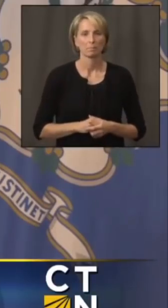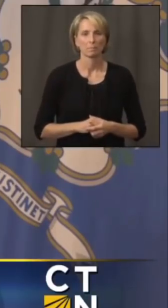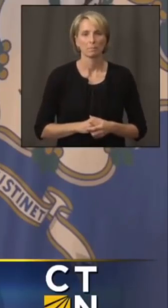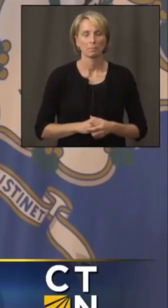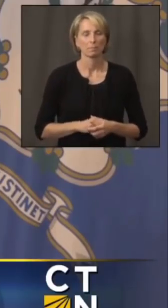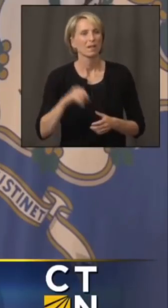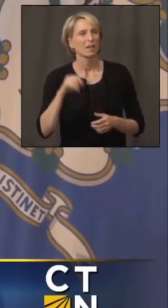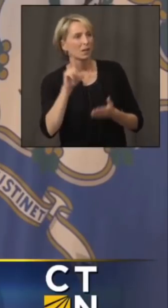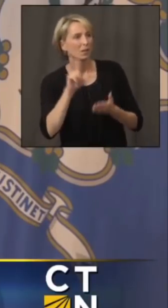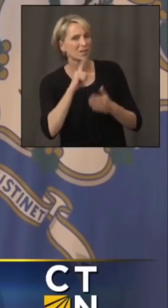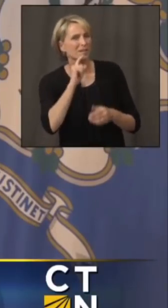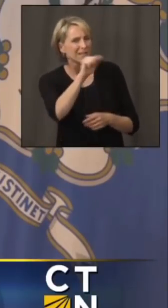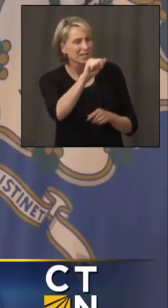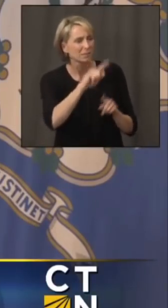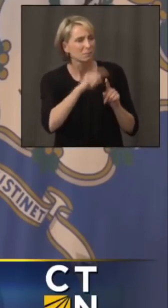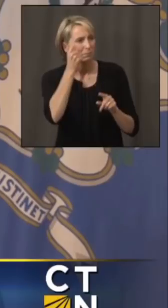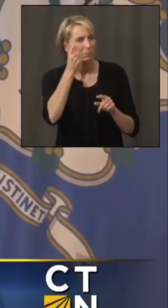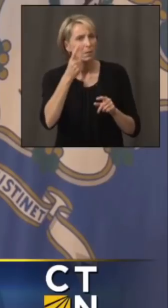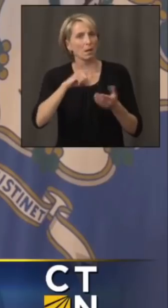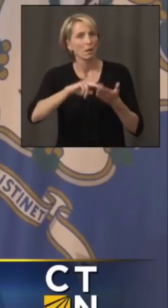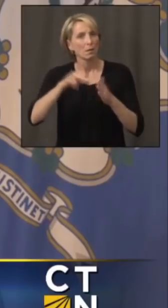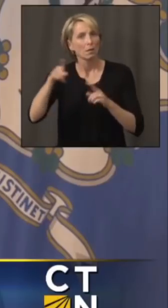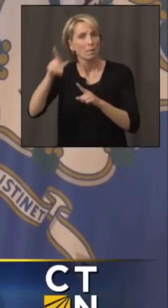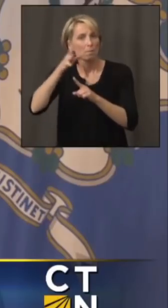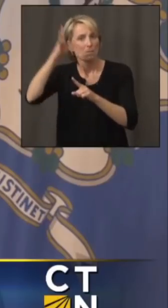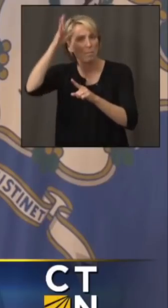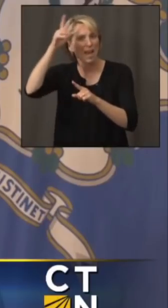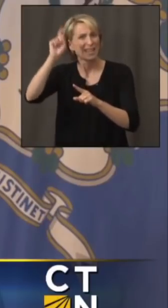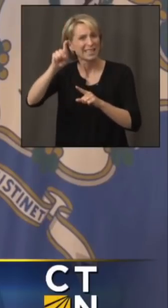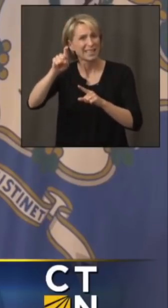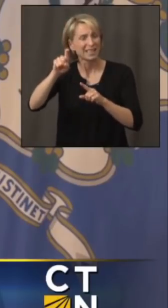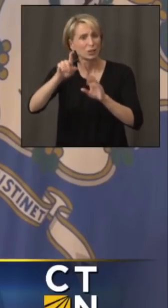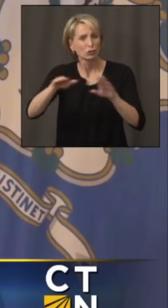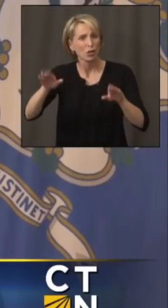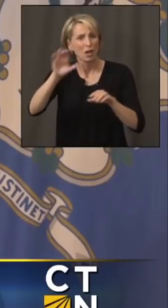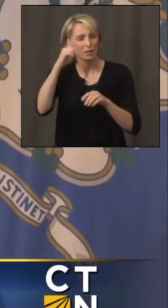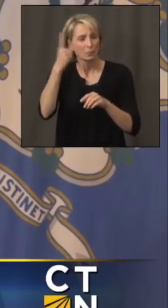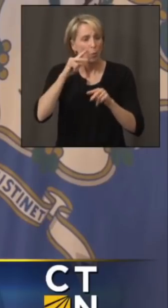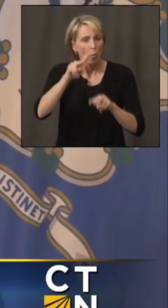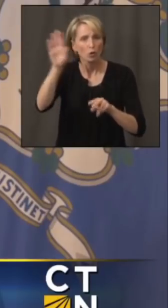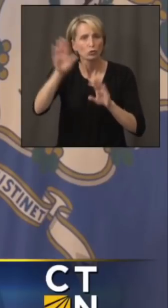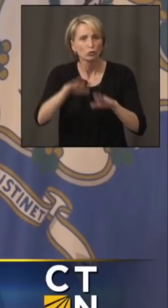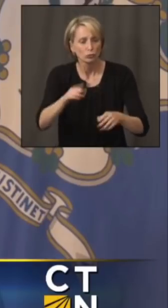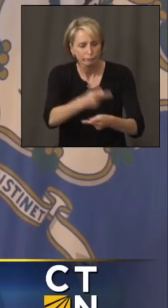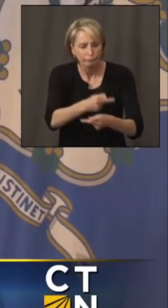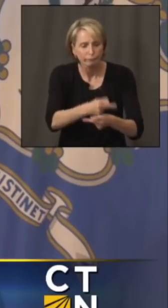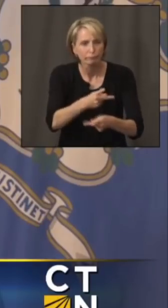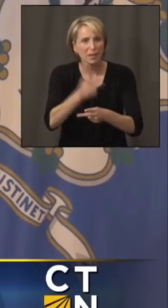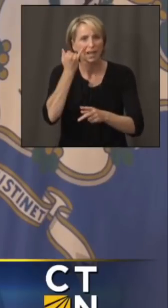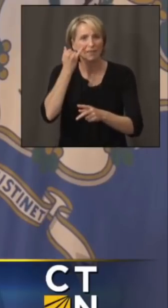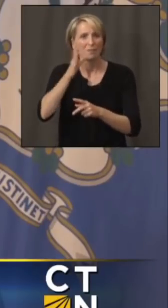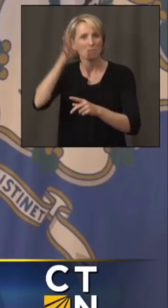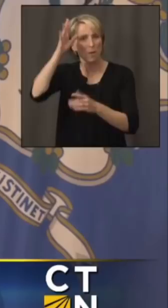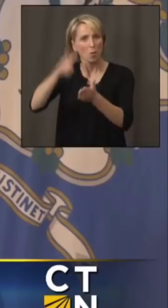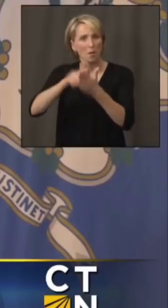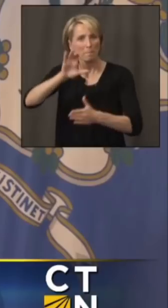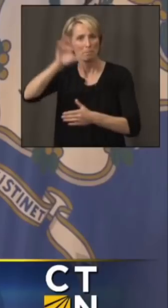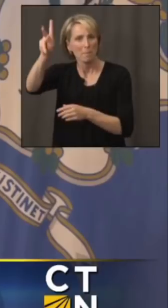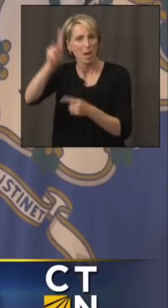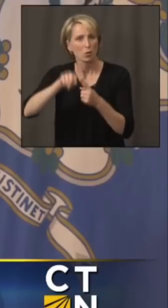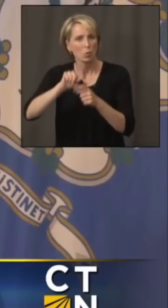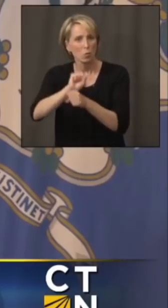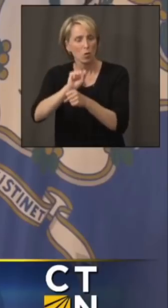Yes, but I mean, parents are going to need child care if they're going to go back to work. And I'm just wondering, are you concerned